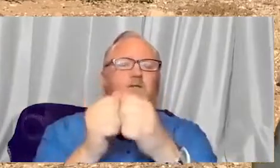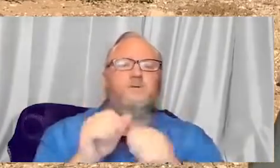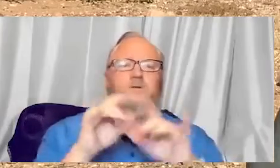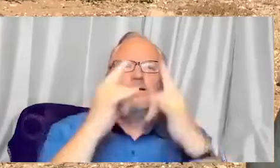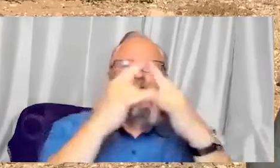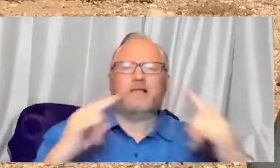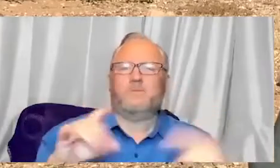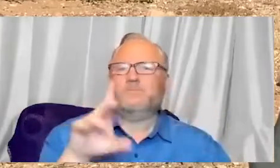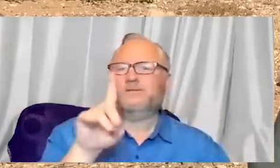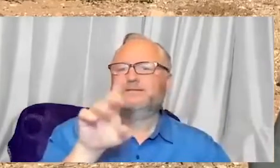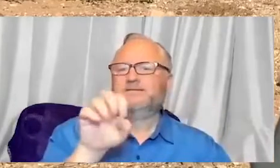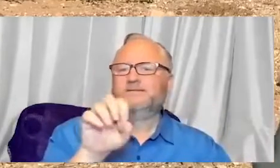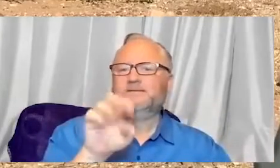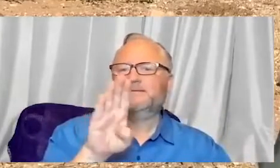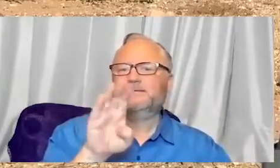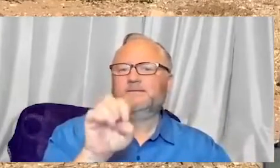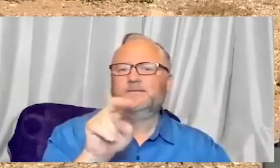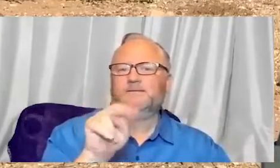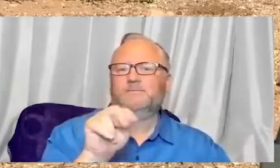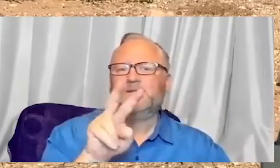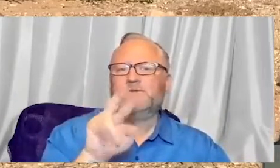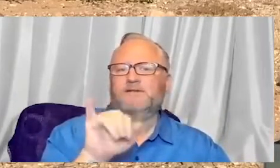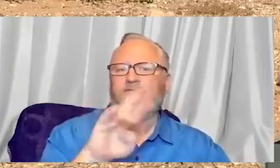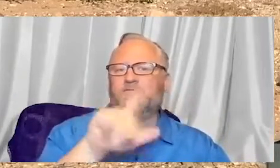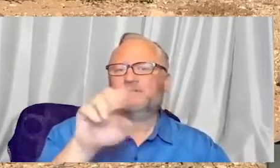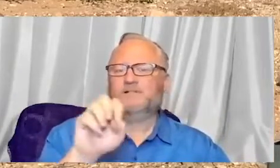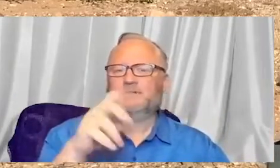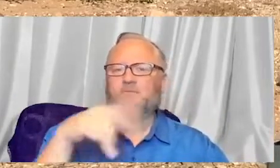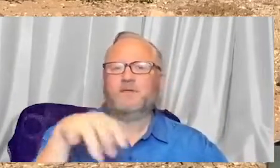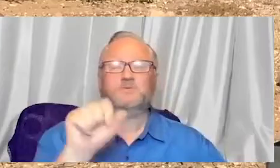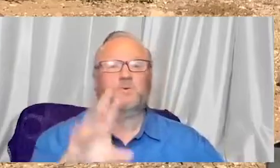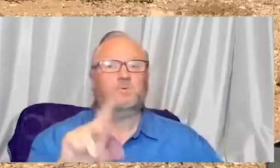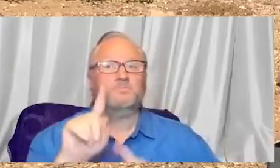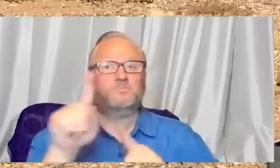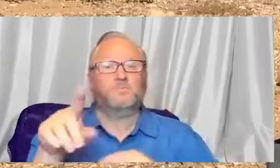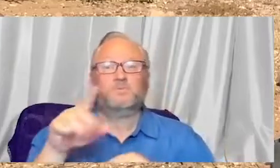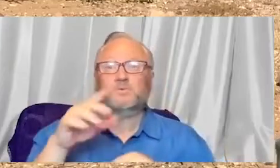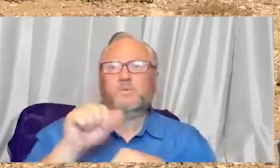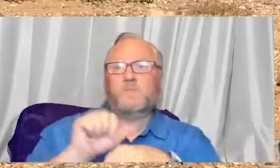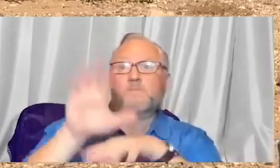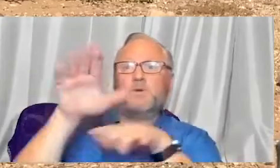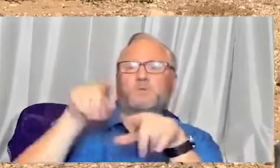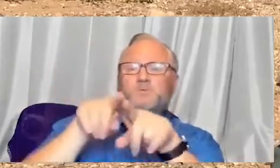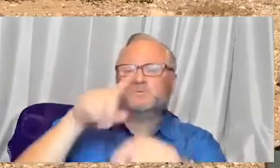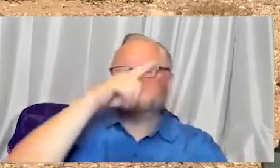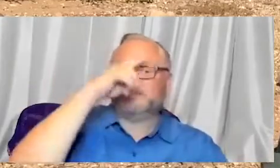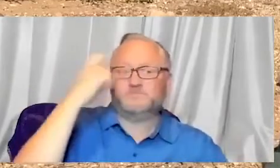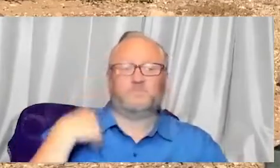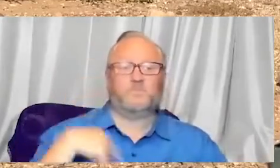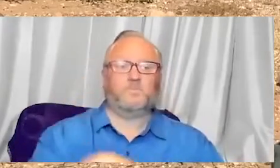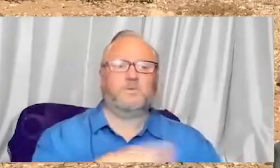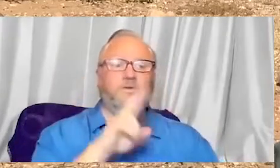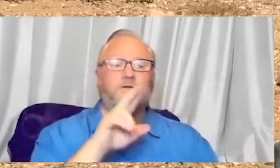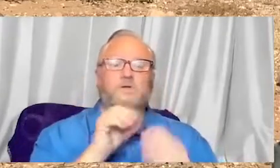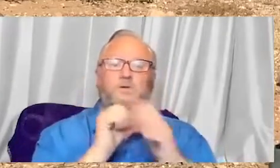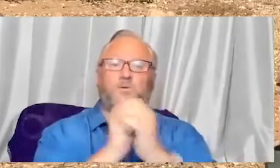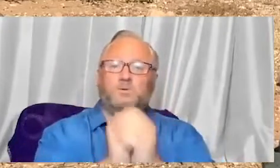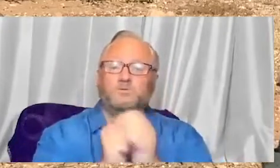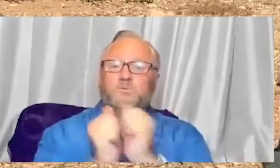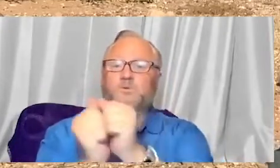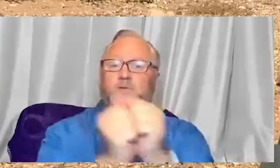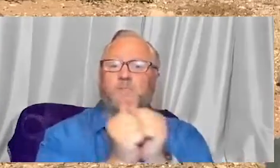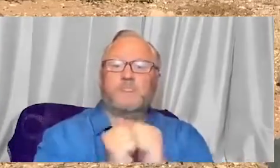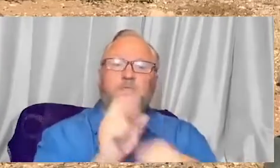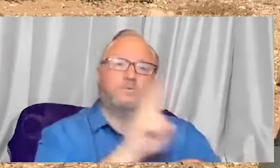summer heat on our mountaintops. And we worship together, Yuyus, Christians, pagans,